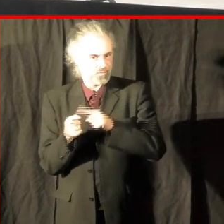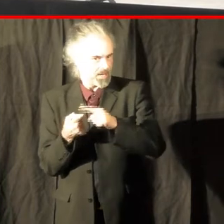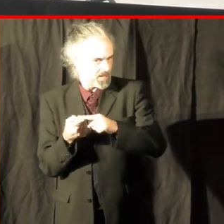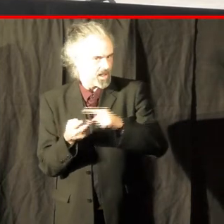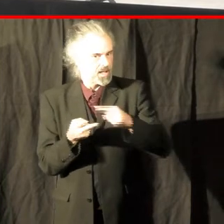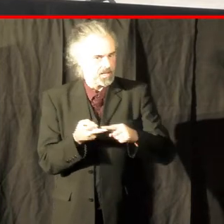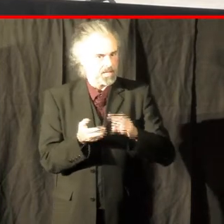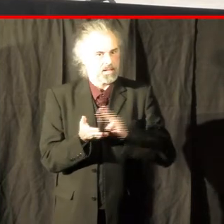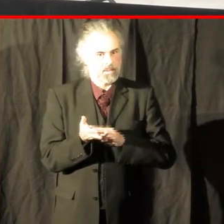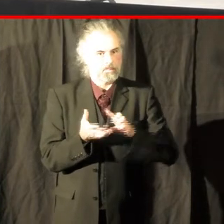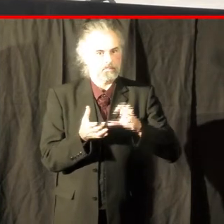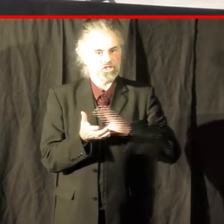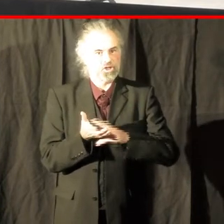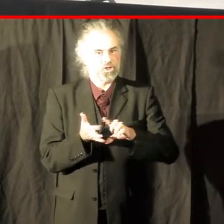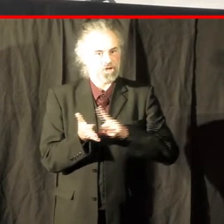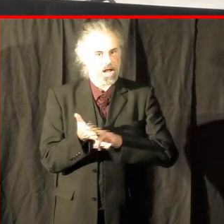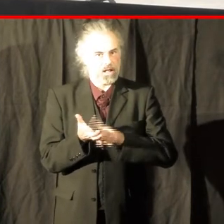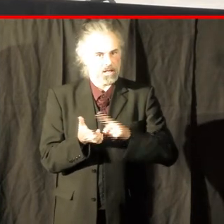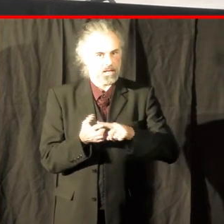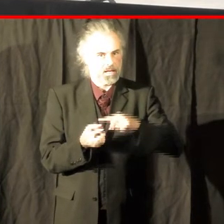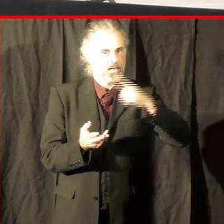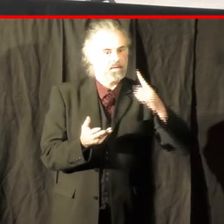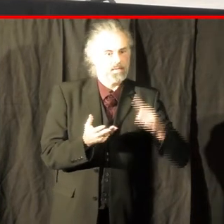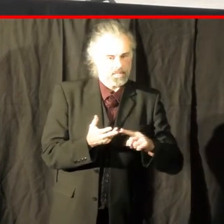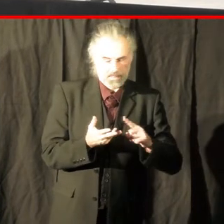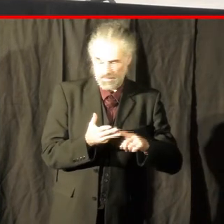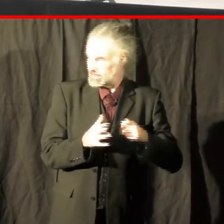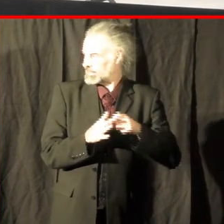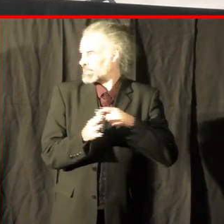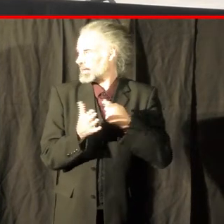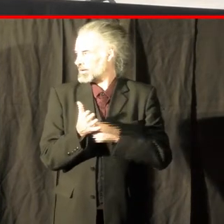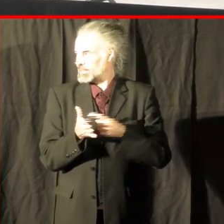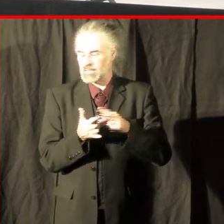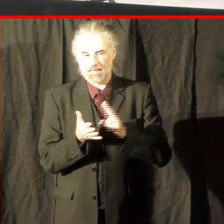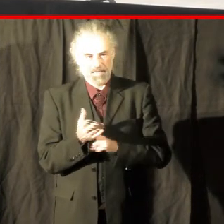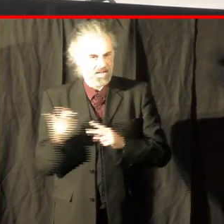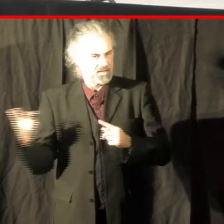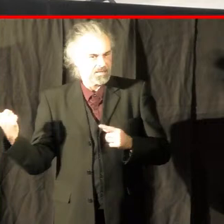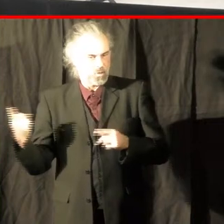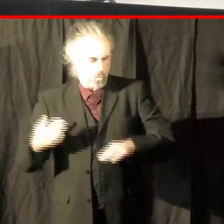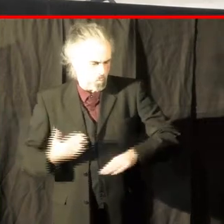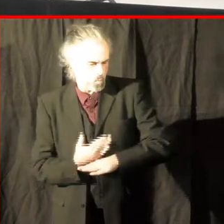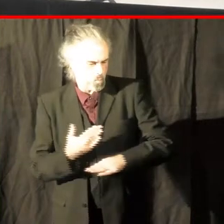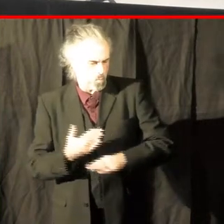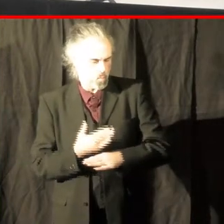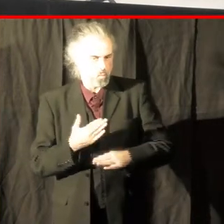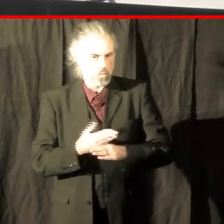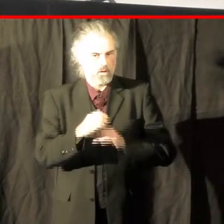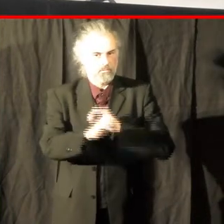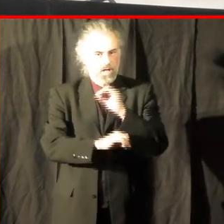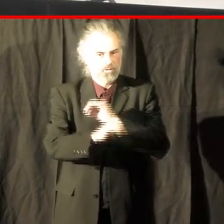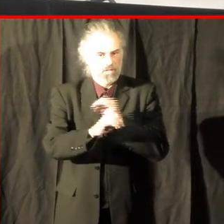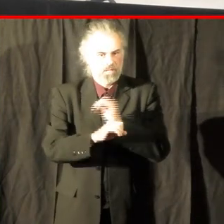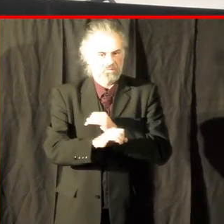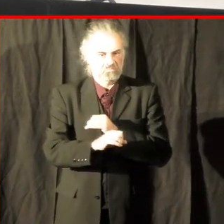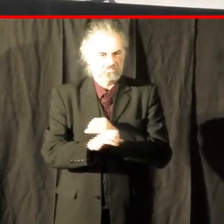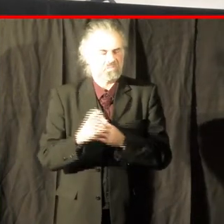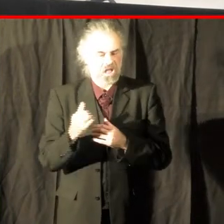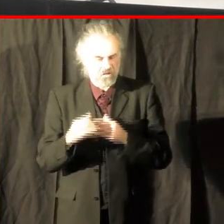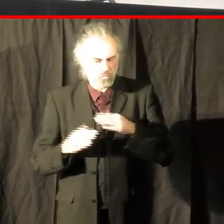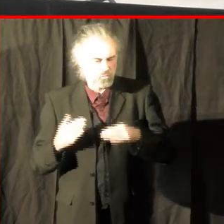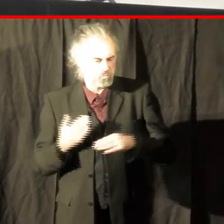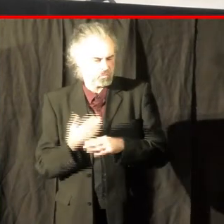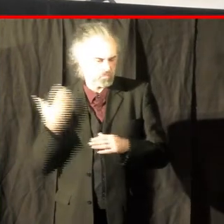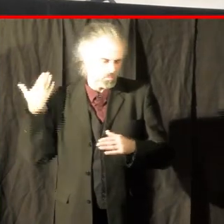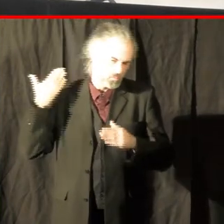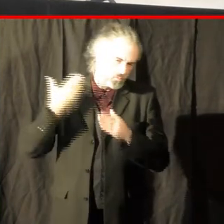Michelle, and Cameron. Stefan works in the factory, and he's been working in that factory for